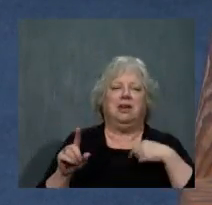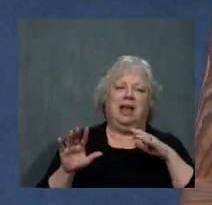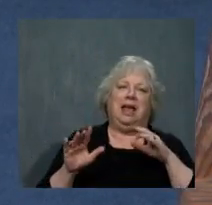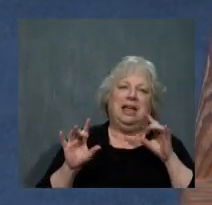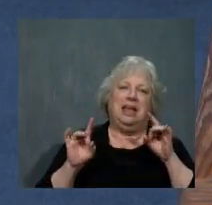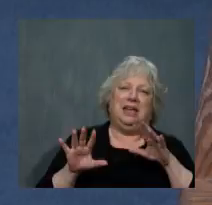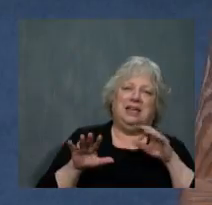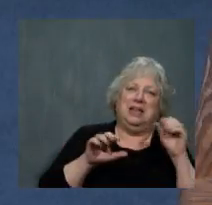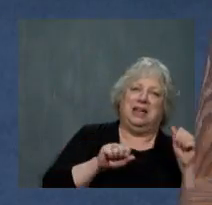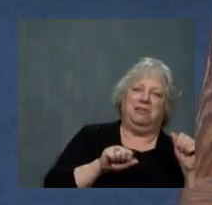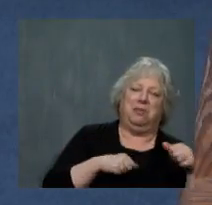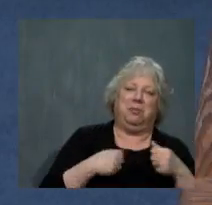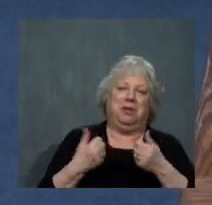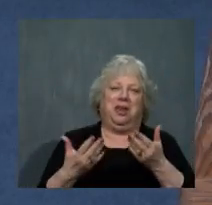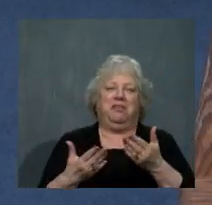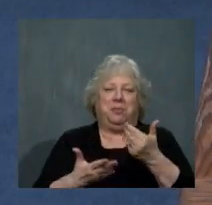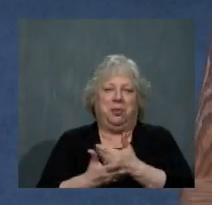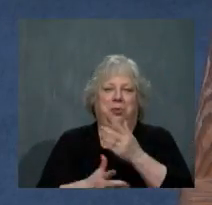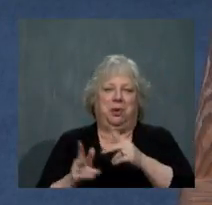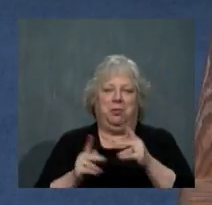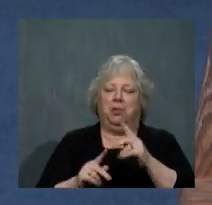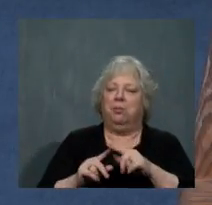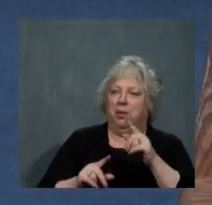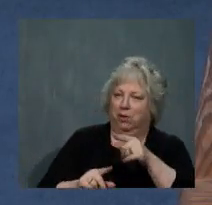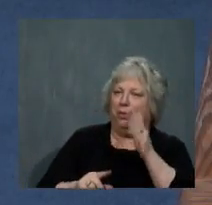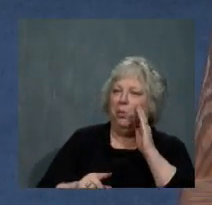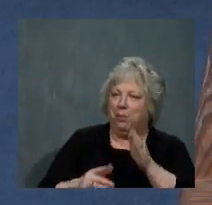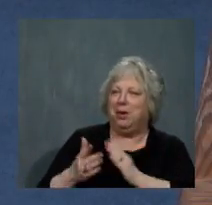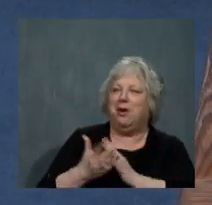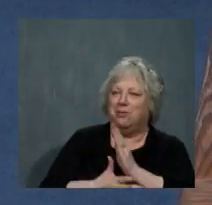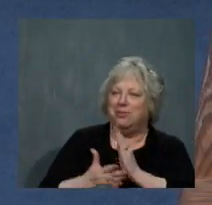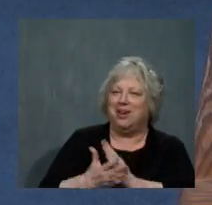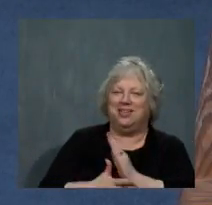to work with, but y'all will be all right.